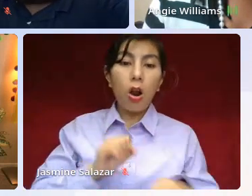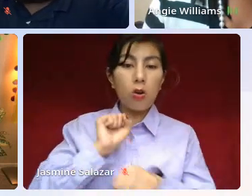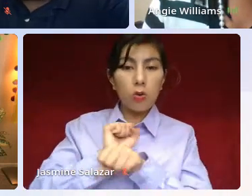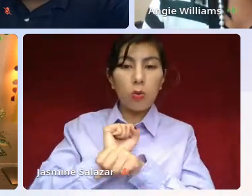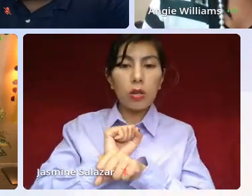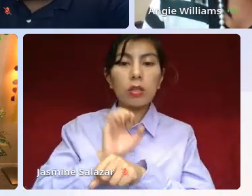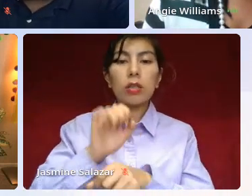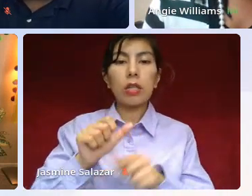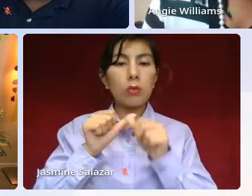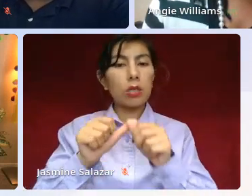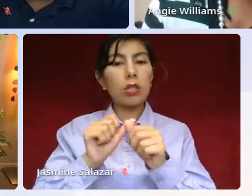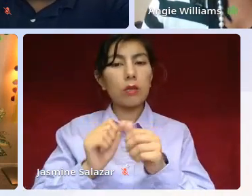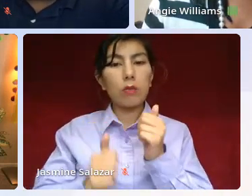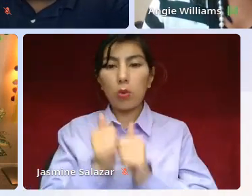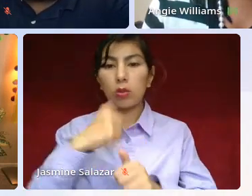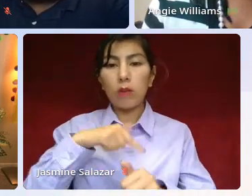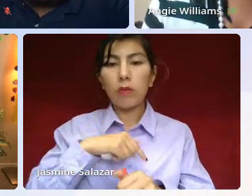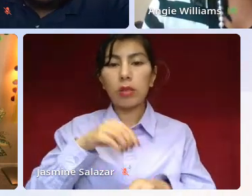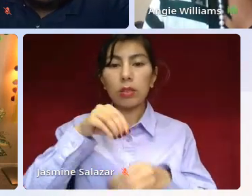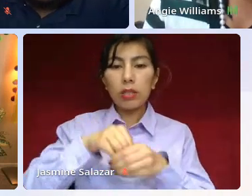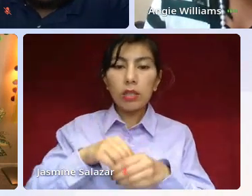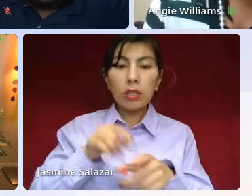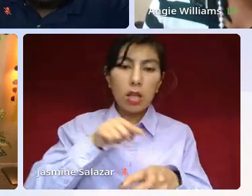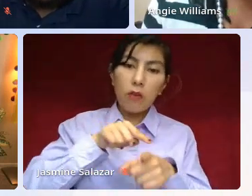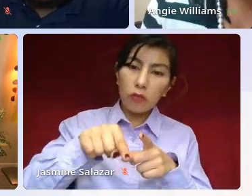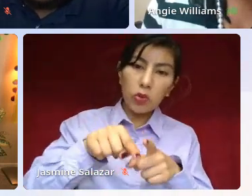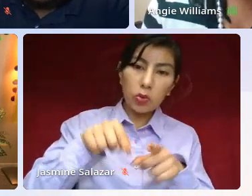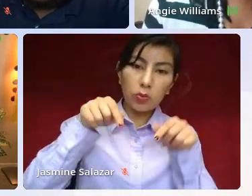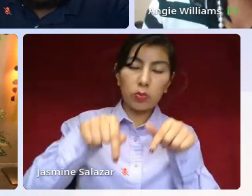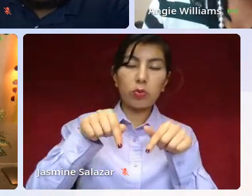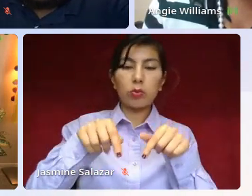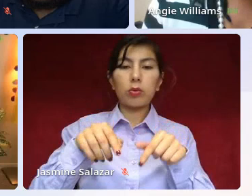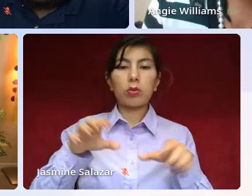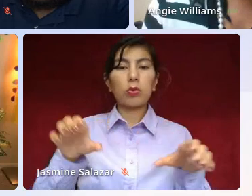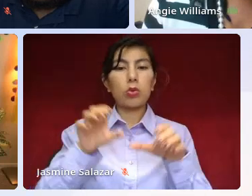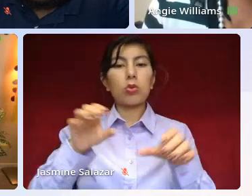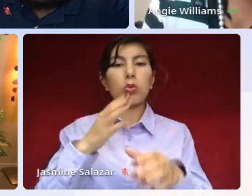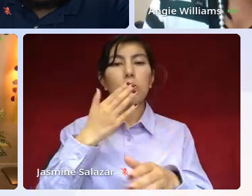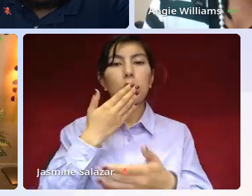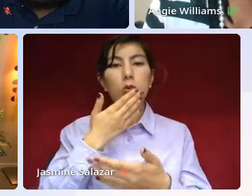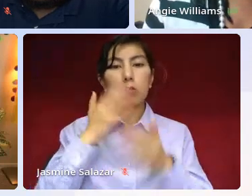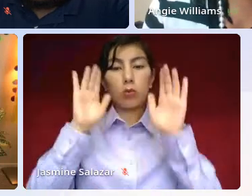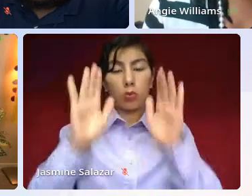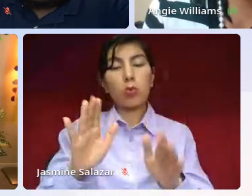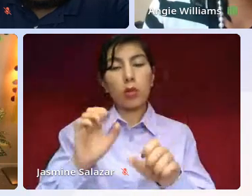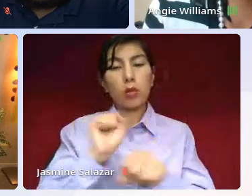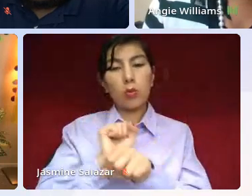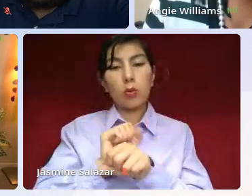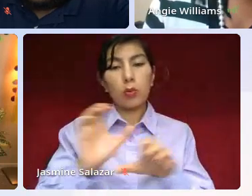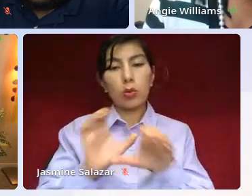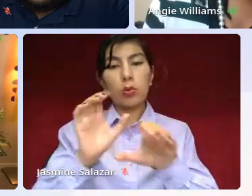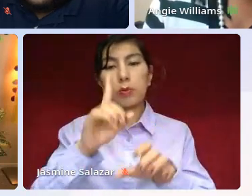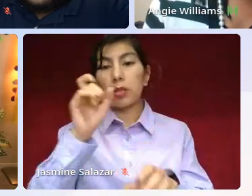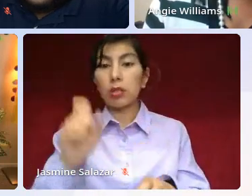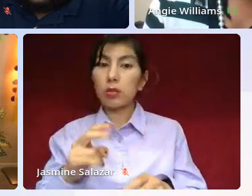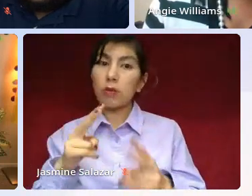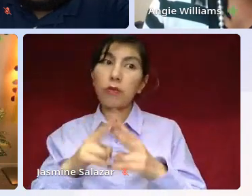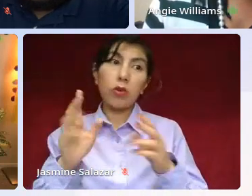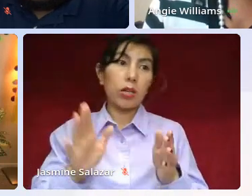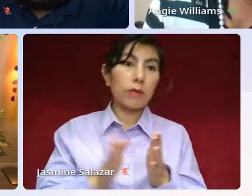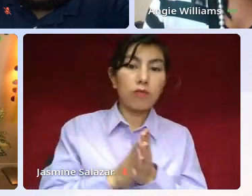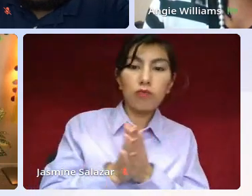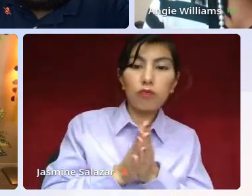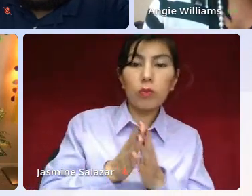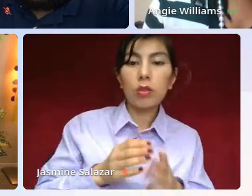of us in the fields that we're in, doing the great work that we're doing, because we are so passionate about what we are